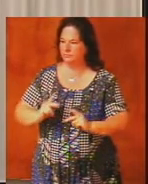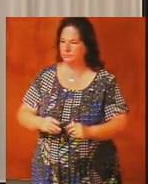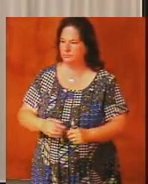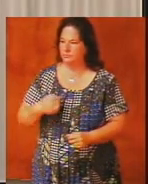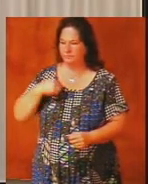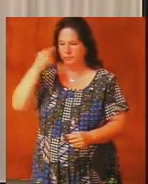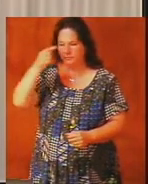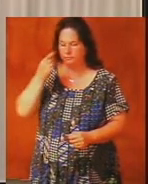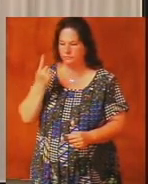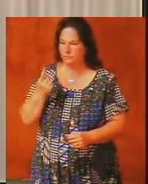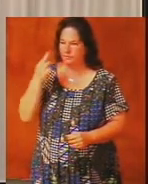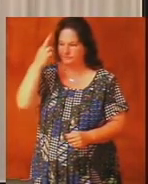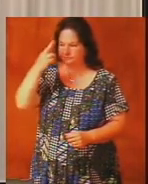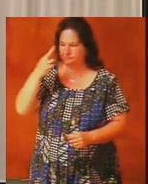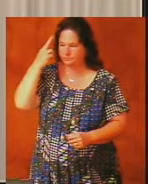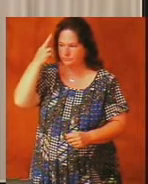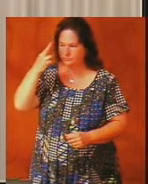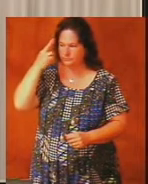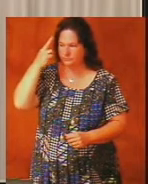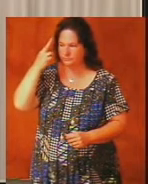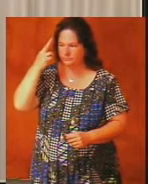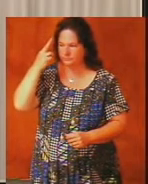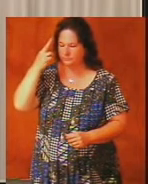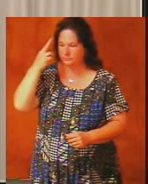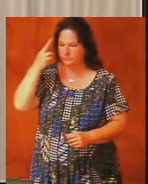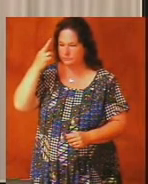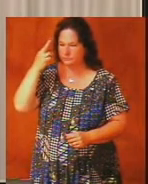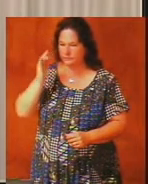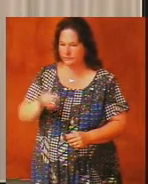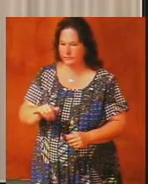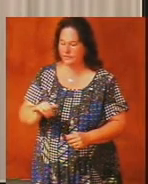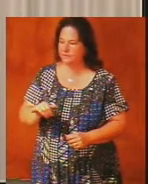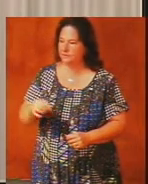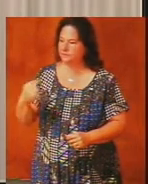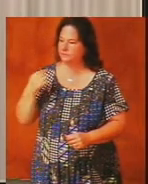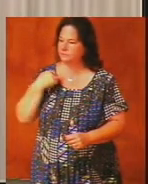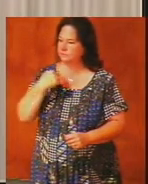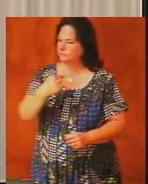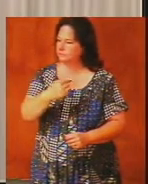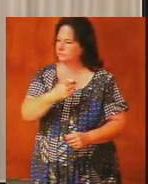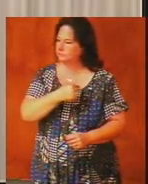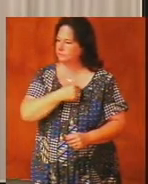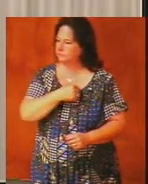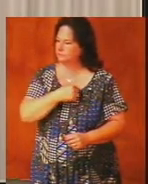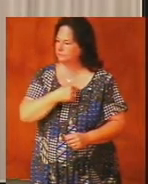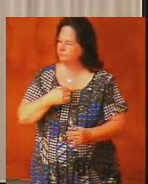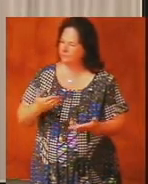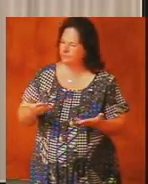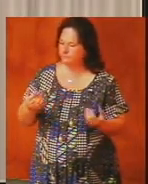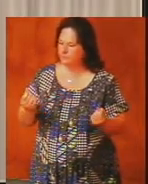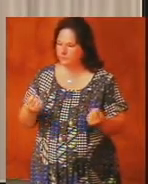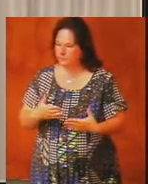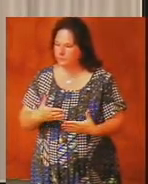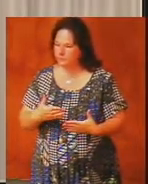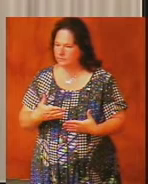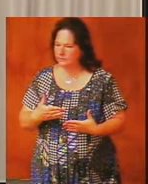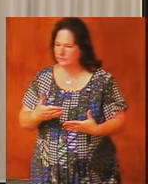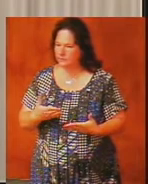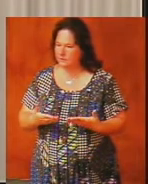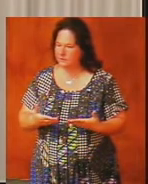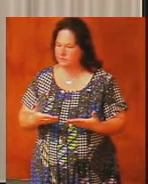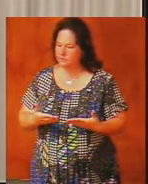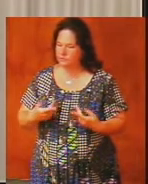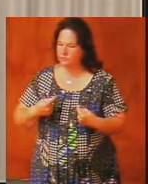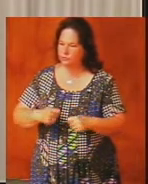I think one of the reasons that we're timid or afraid